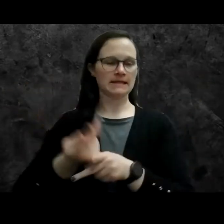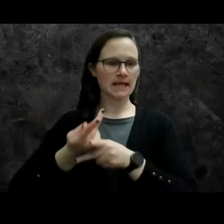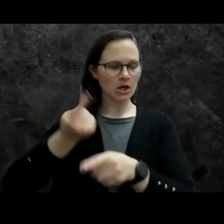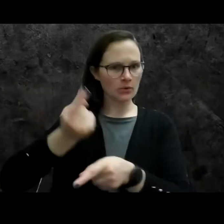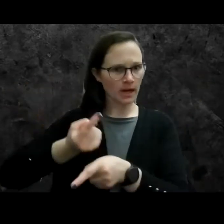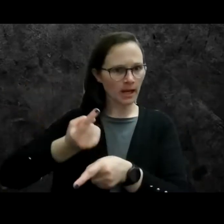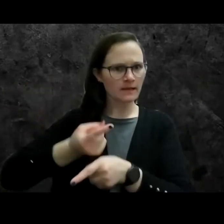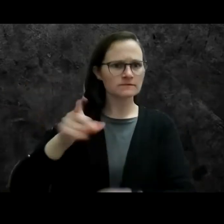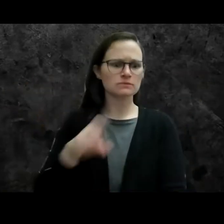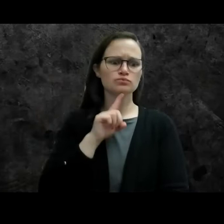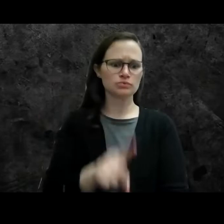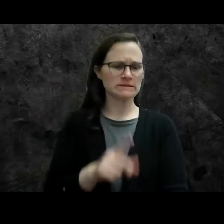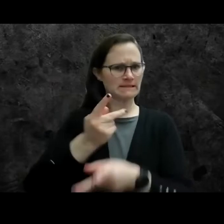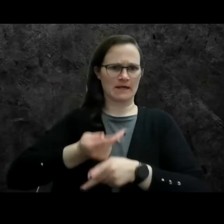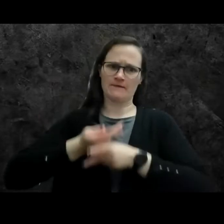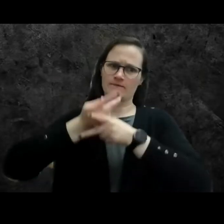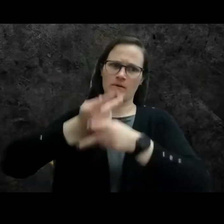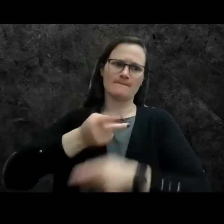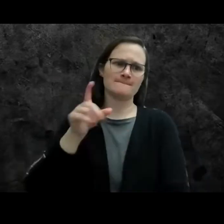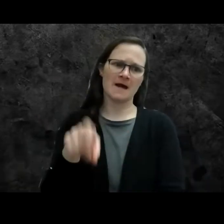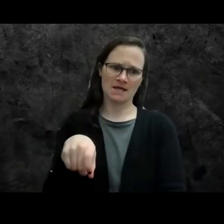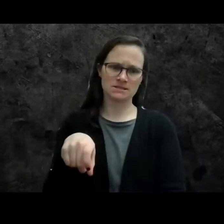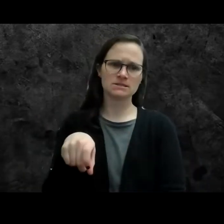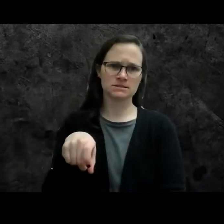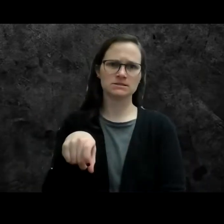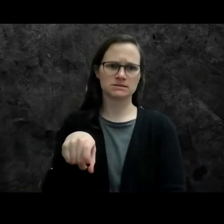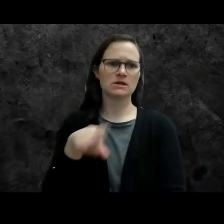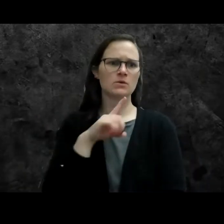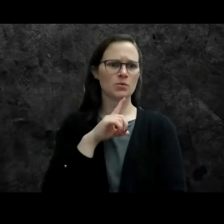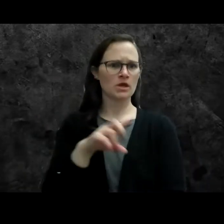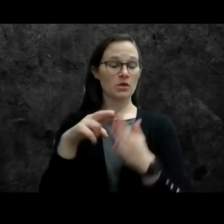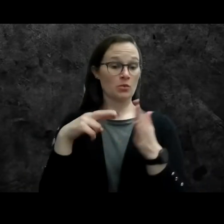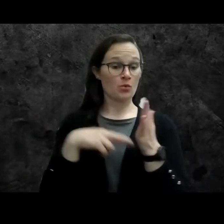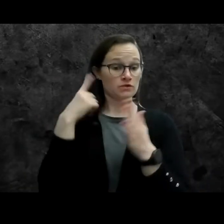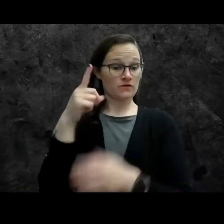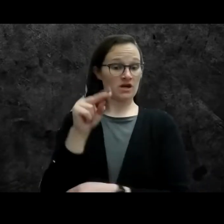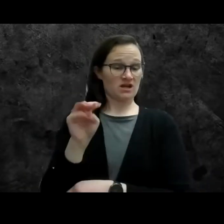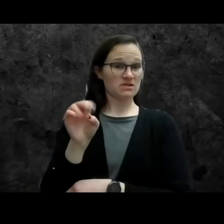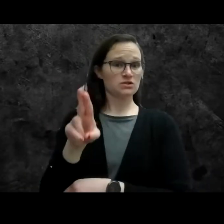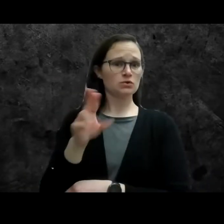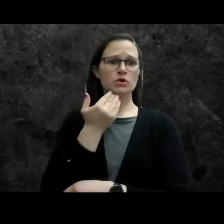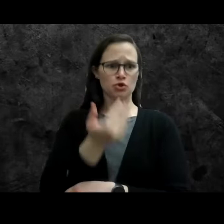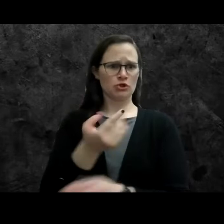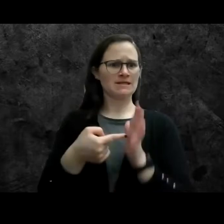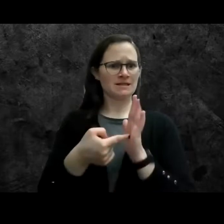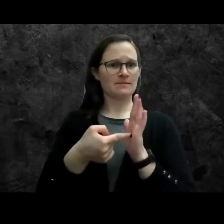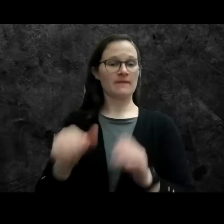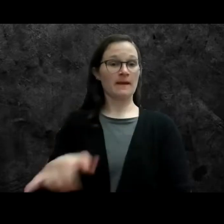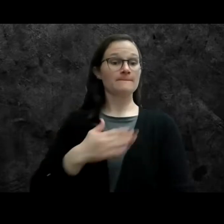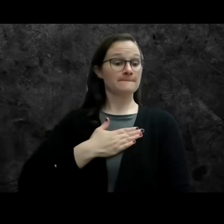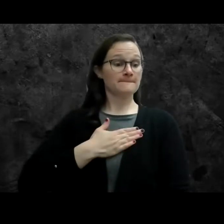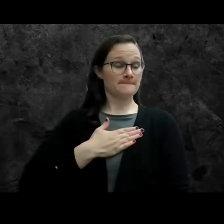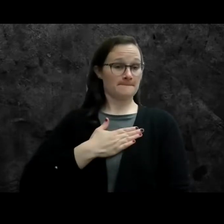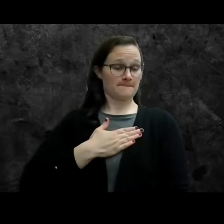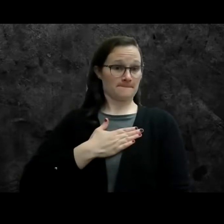maybe even for the rank and file and what you'll hear in terms of our protocols for the institution. My spouse is autoimmune compromised,